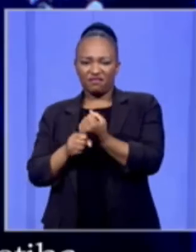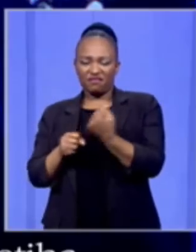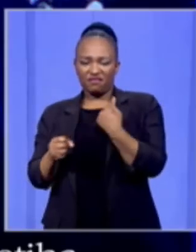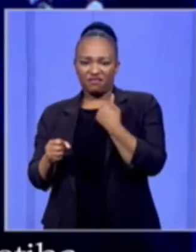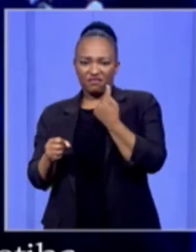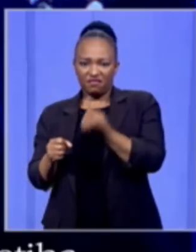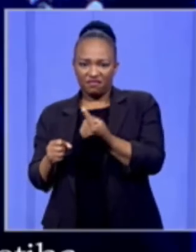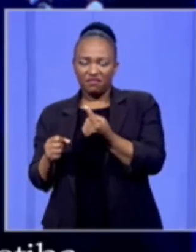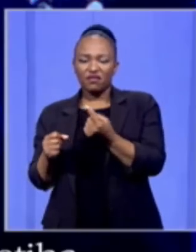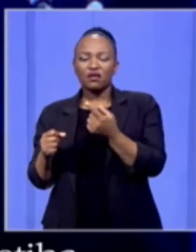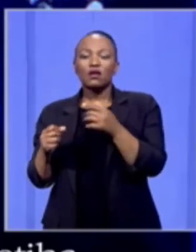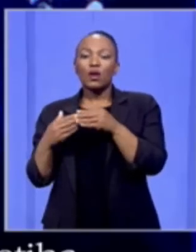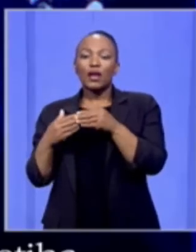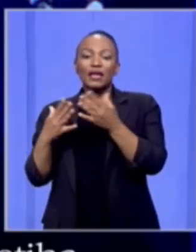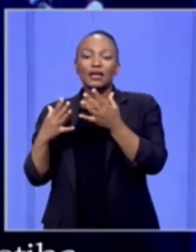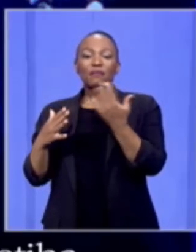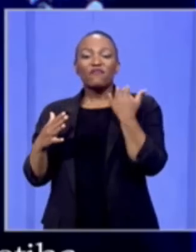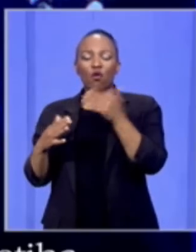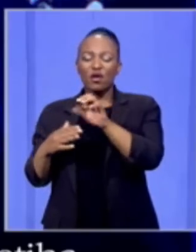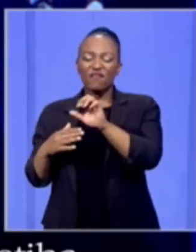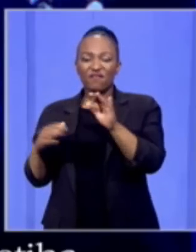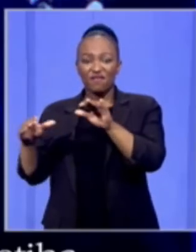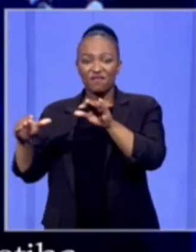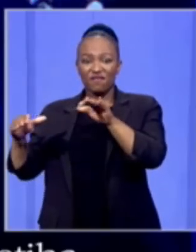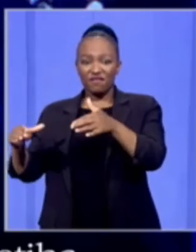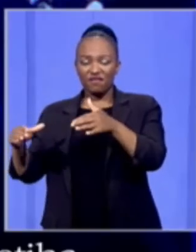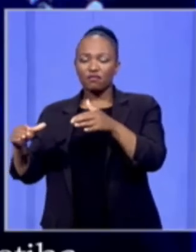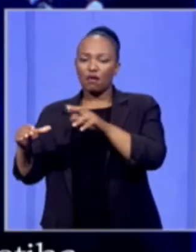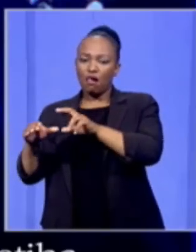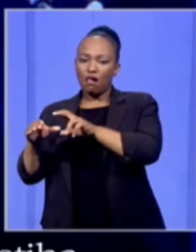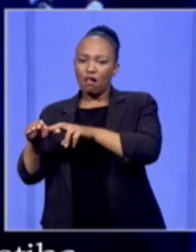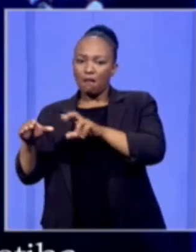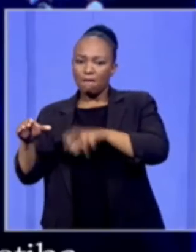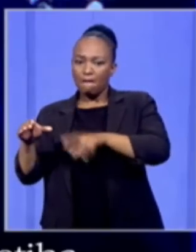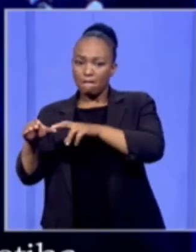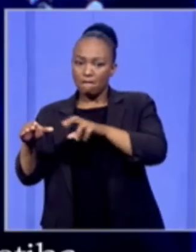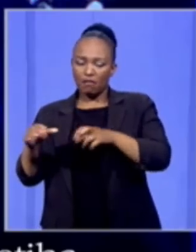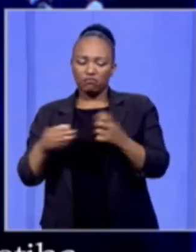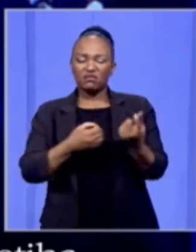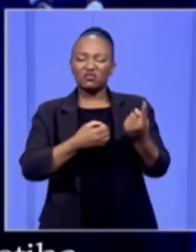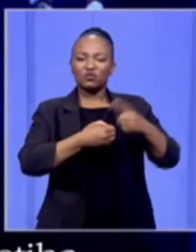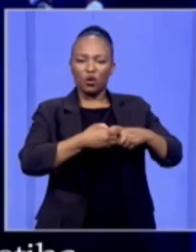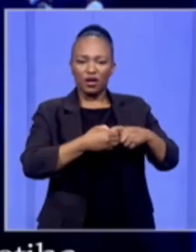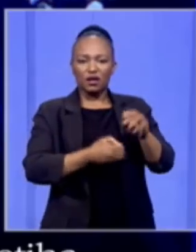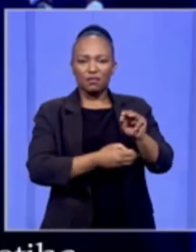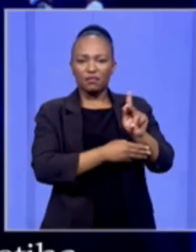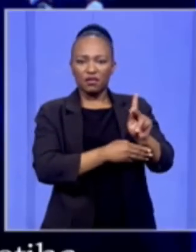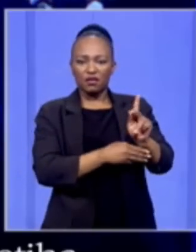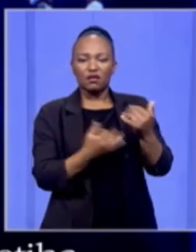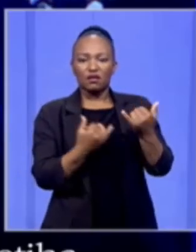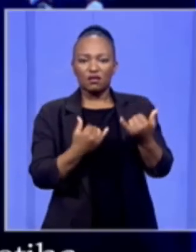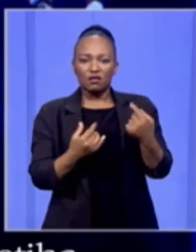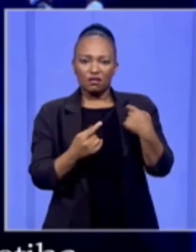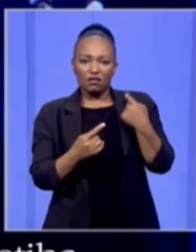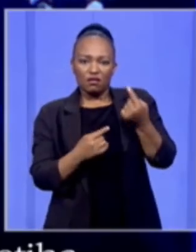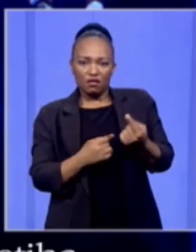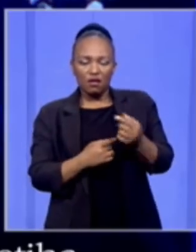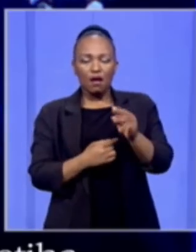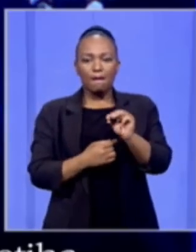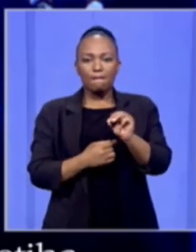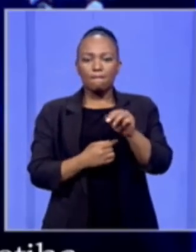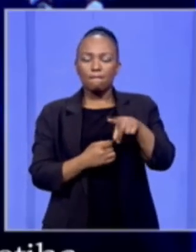la baetapele ba bang ba EFF ba seng ba ikamahantse le mokga wa MK. Puisano le lefapha la ditaba la SABC Mpofu o